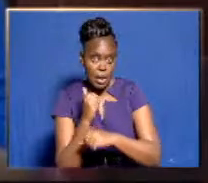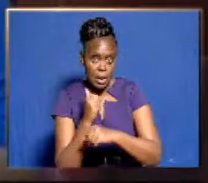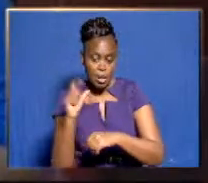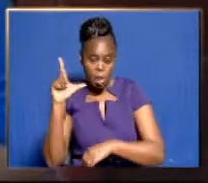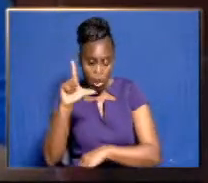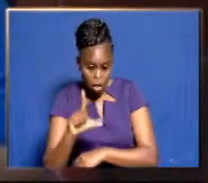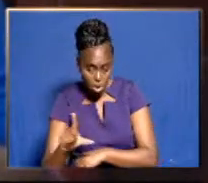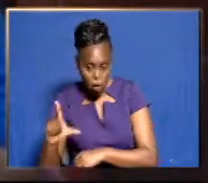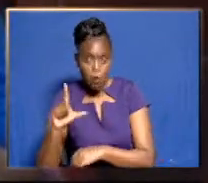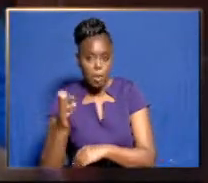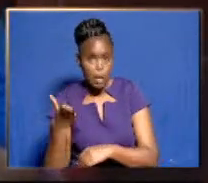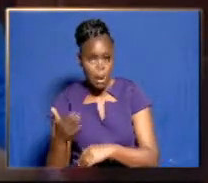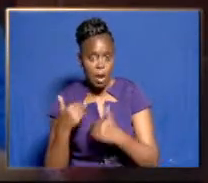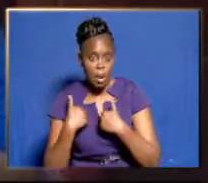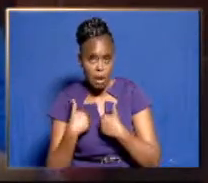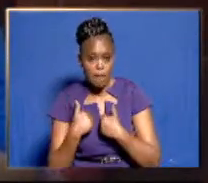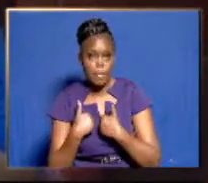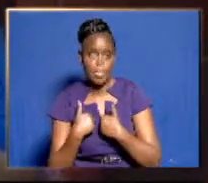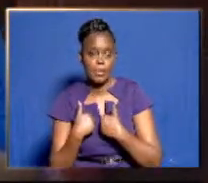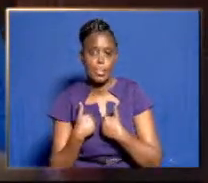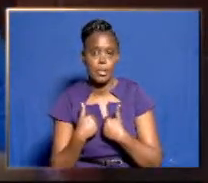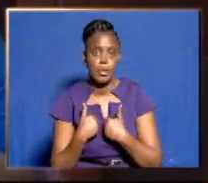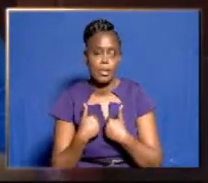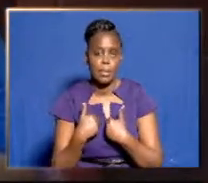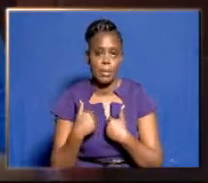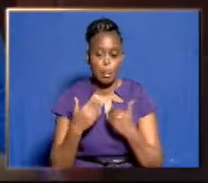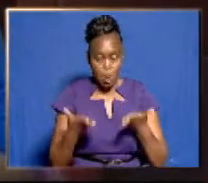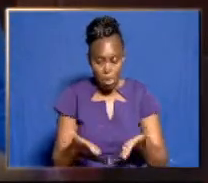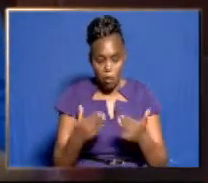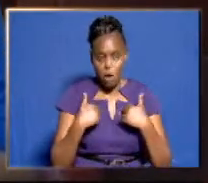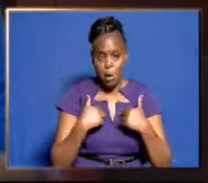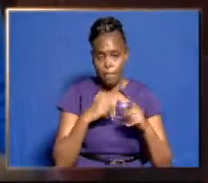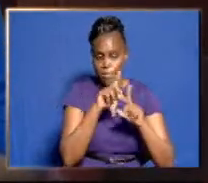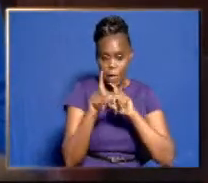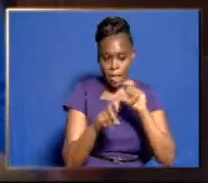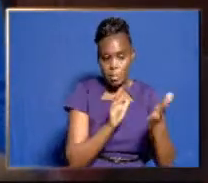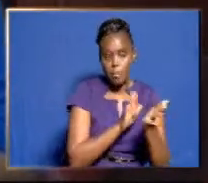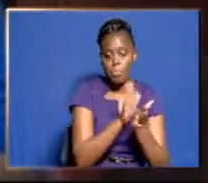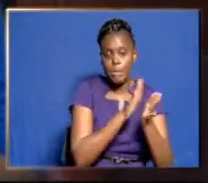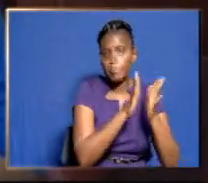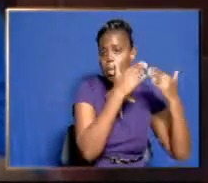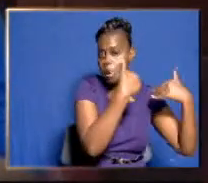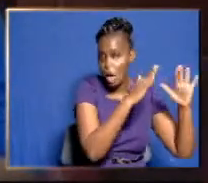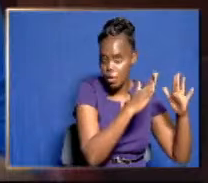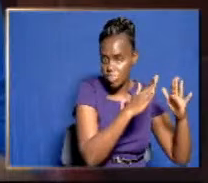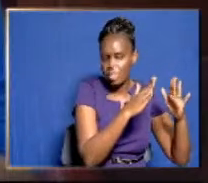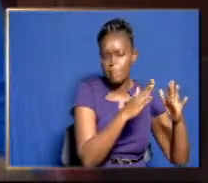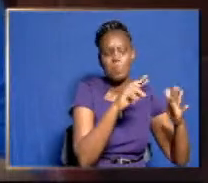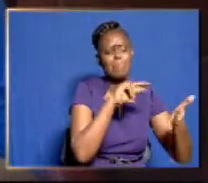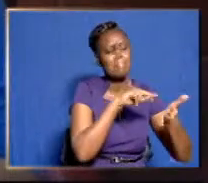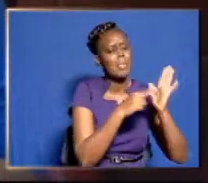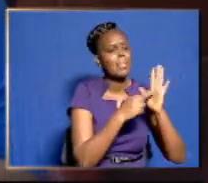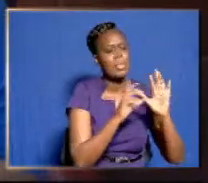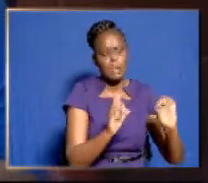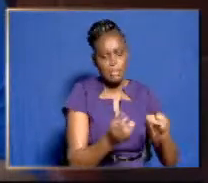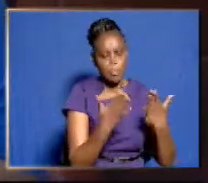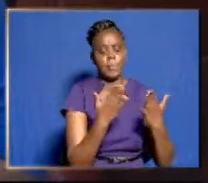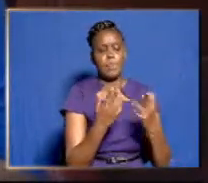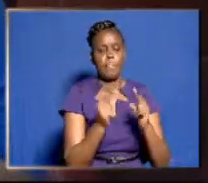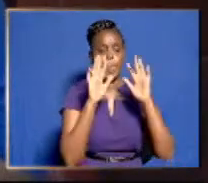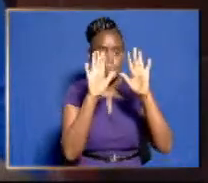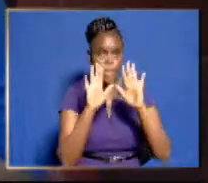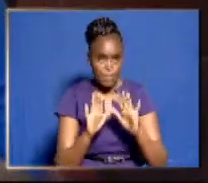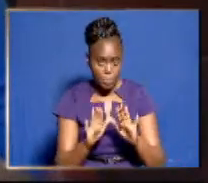locally, because currently we are having the exams printed outside and it's very expensive. It would be prudent to complete